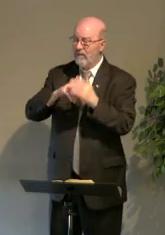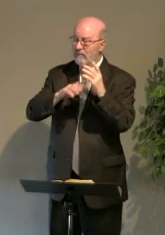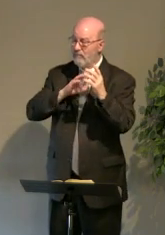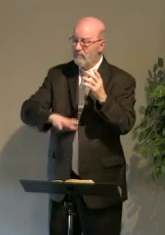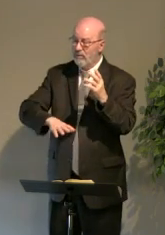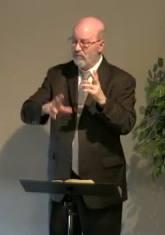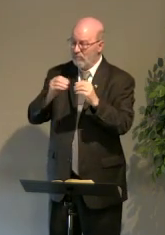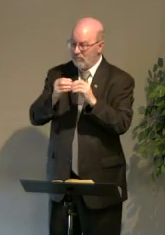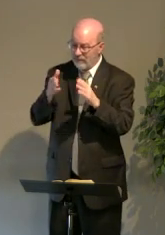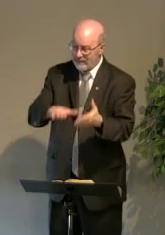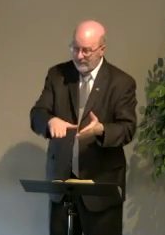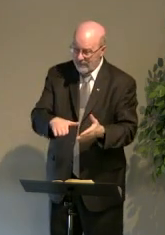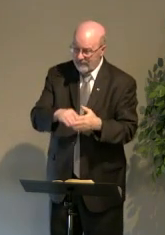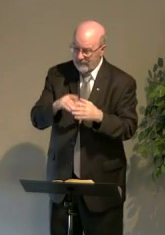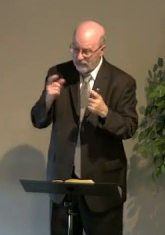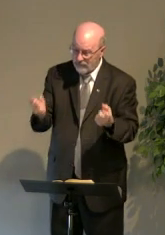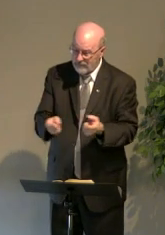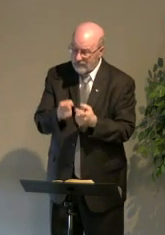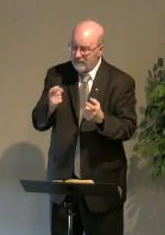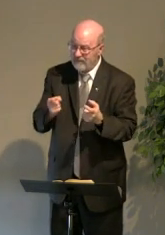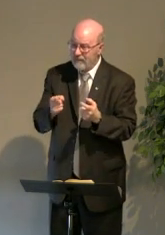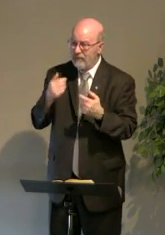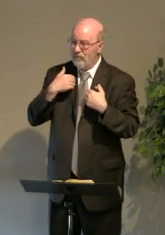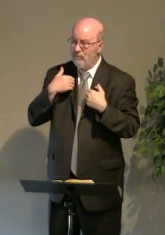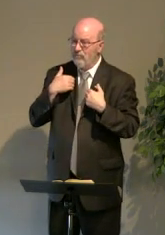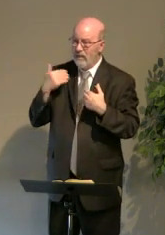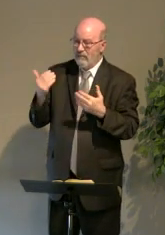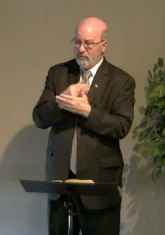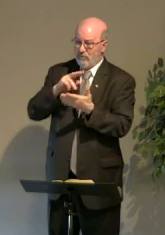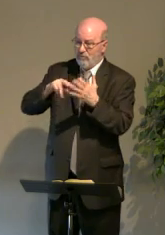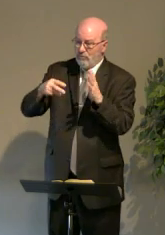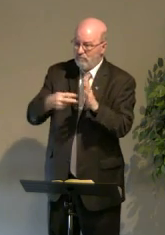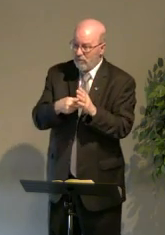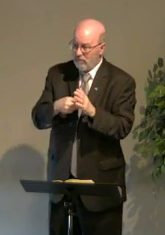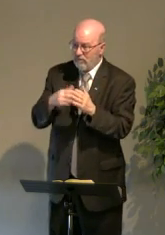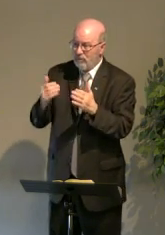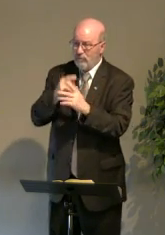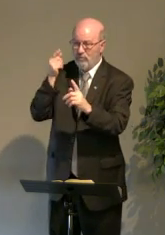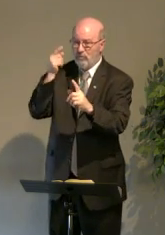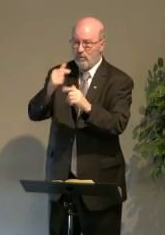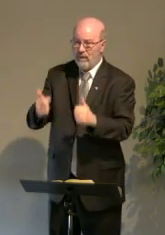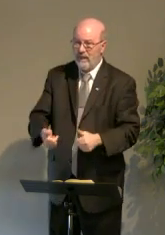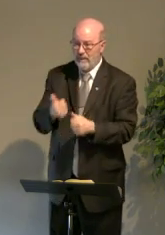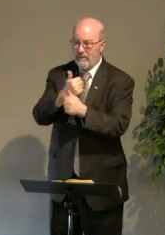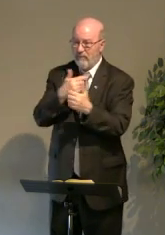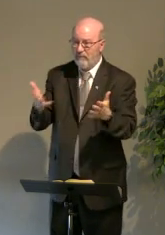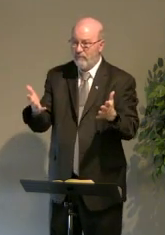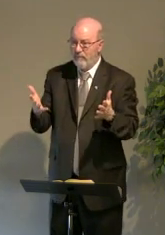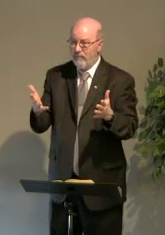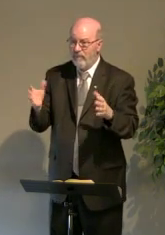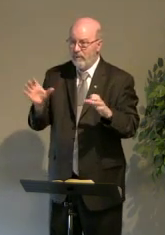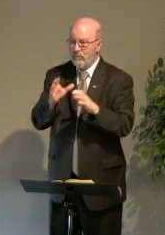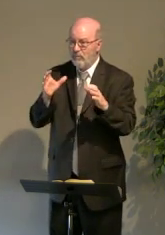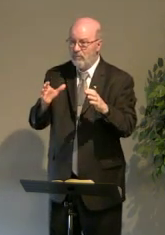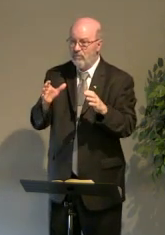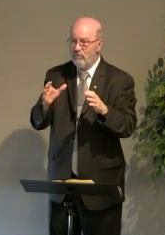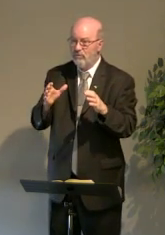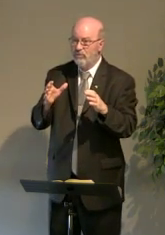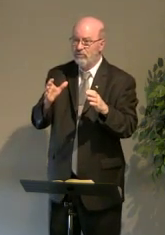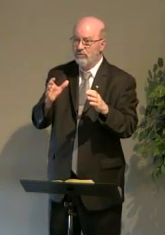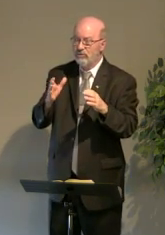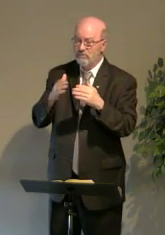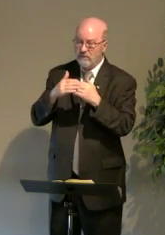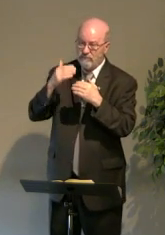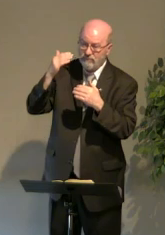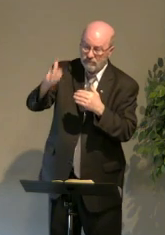You're no longer dead in your trespasses and sin. You have a new purpose and a new goal in life. Everything that we do should be to